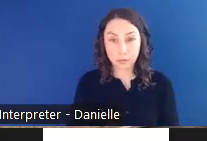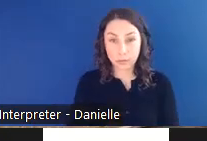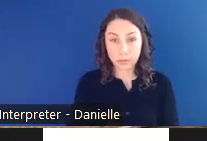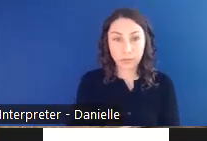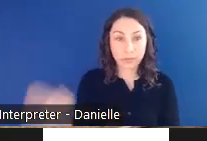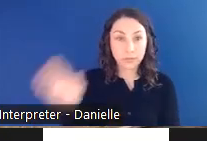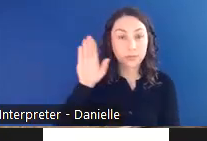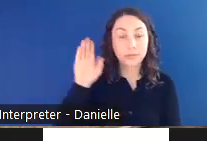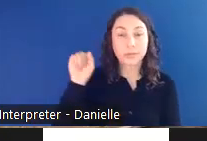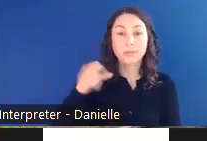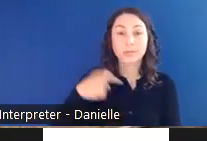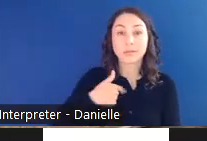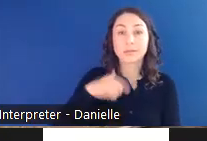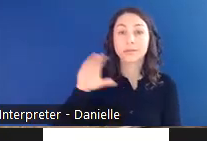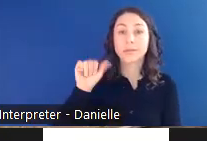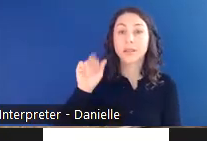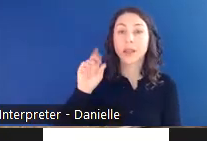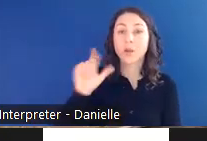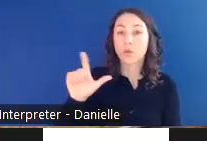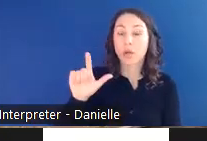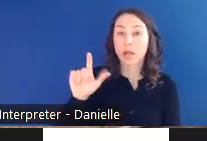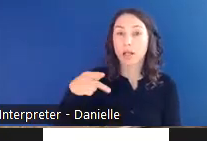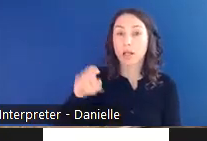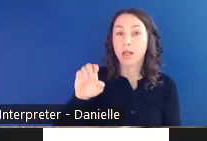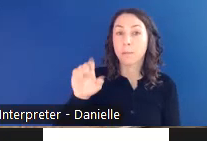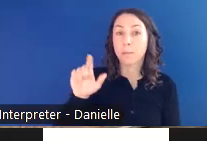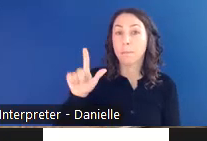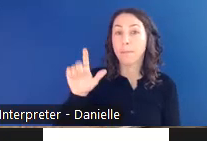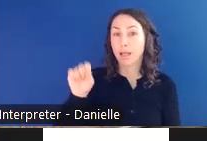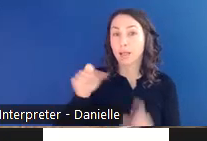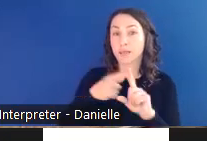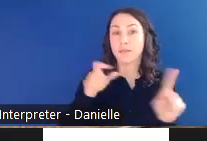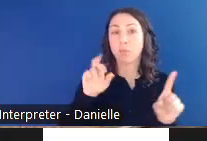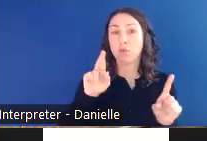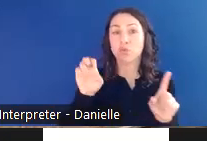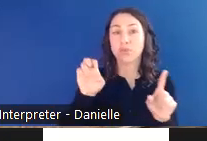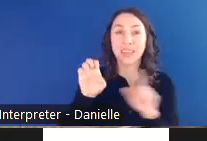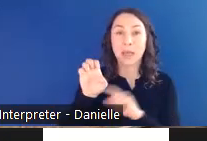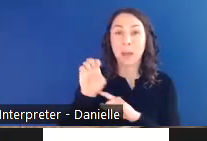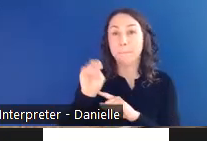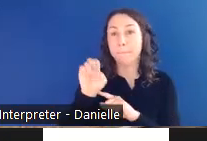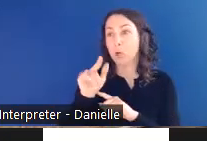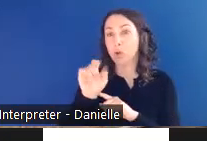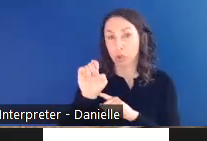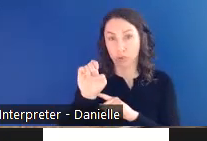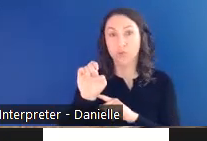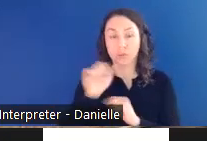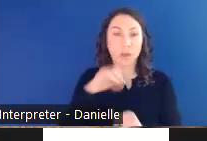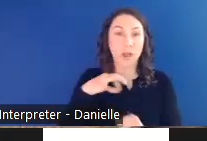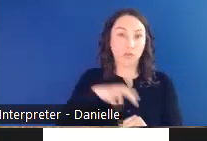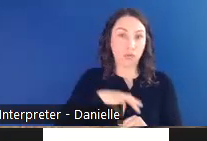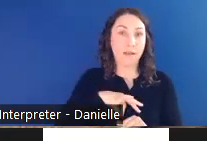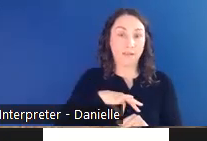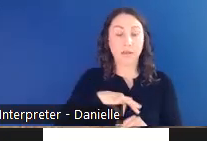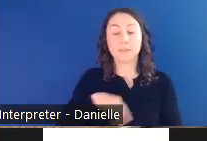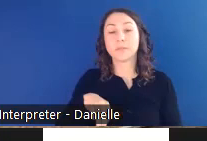Hi, this is Carol Peoples with Remerge, a nonprofit based in Denver. And we help people who are coming out of jail